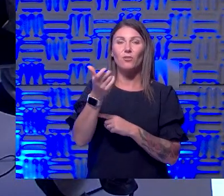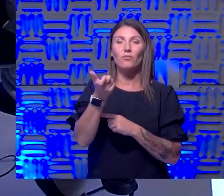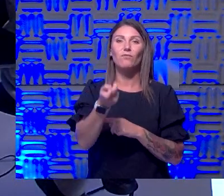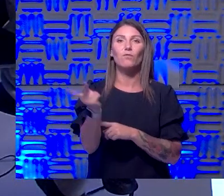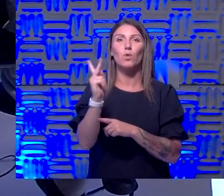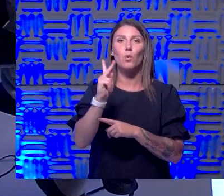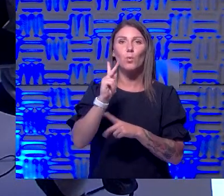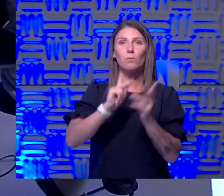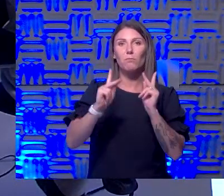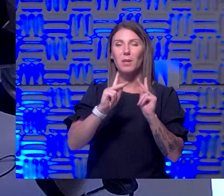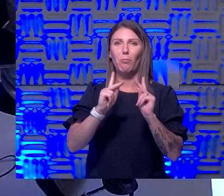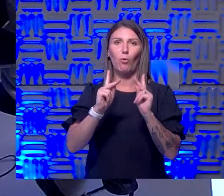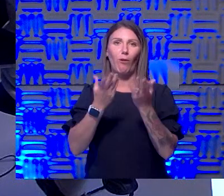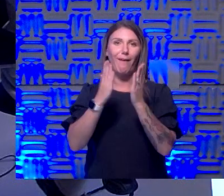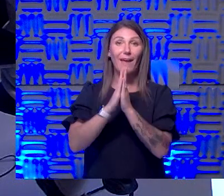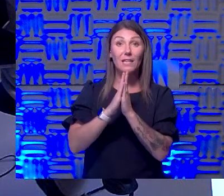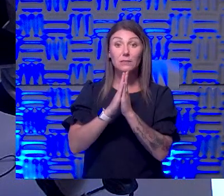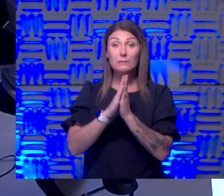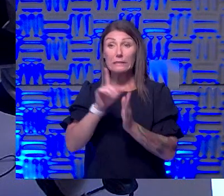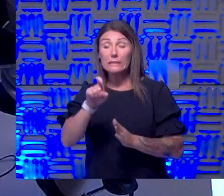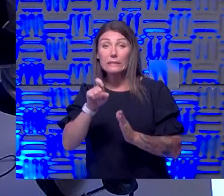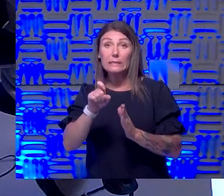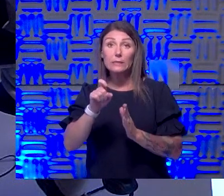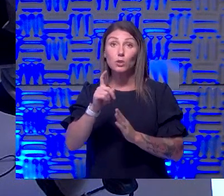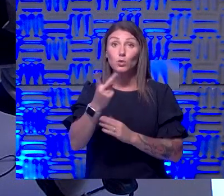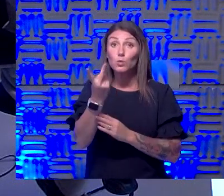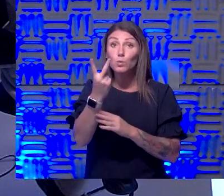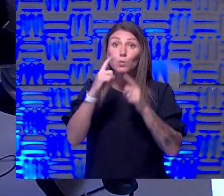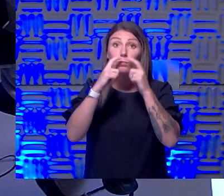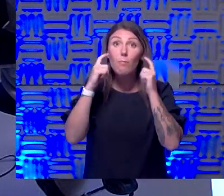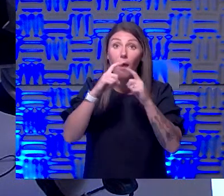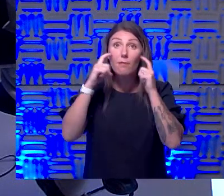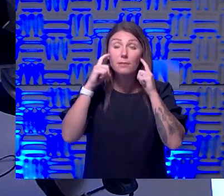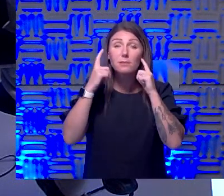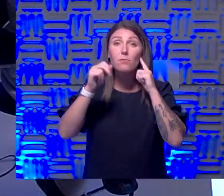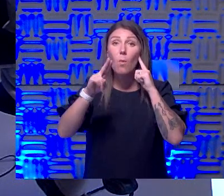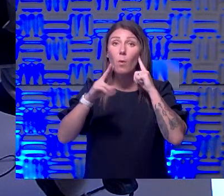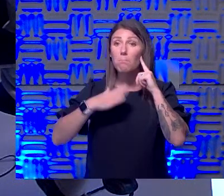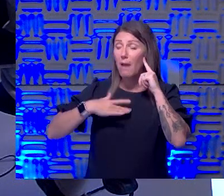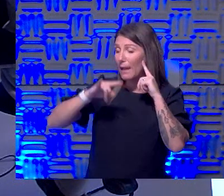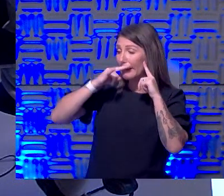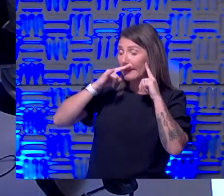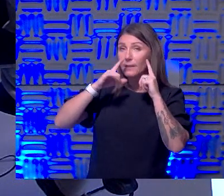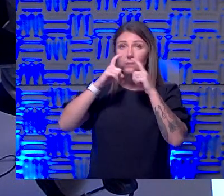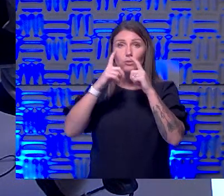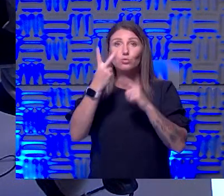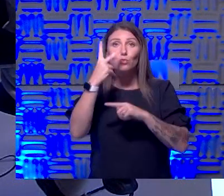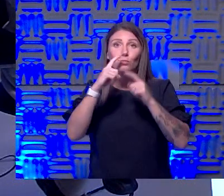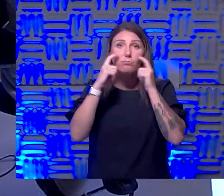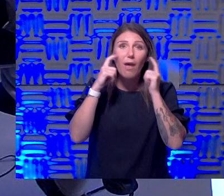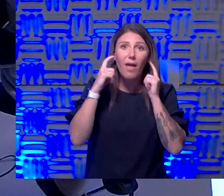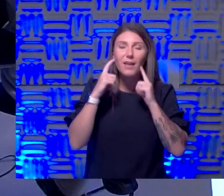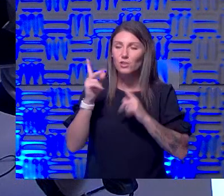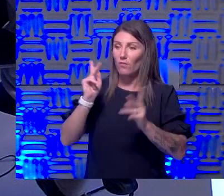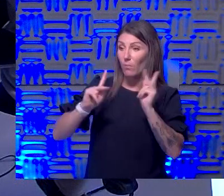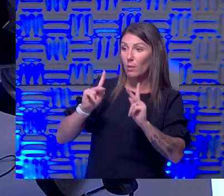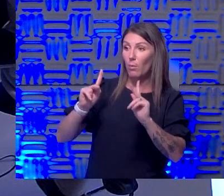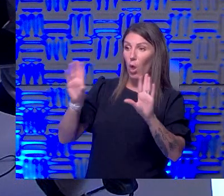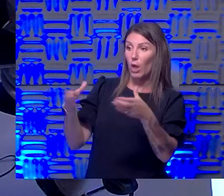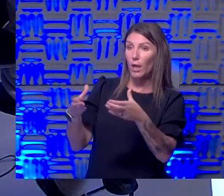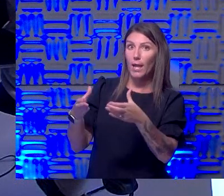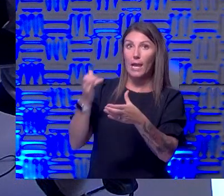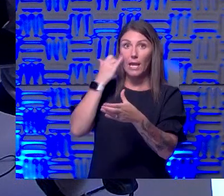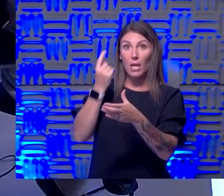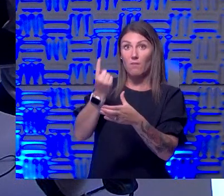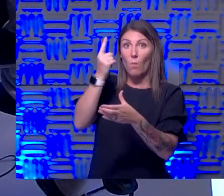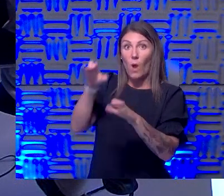wear 2 masks? And should my children wear 2 masks when they go to the park? There are some people, we've got people over here that are like, if